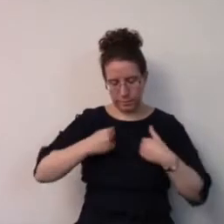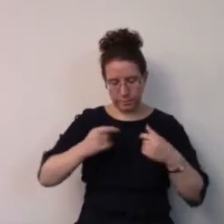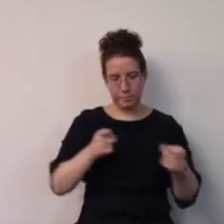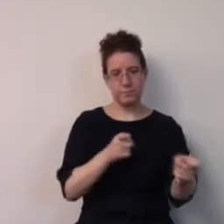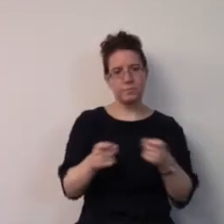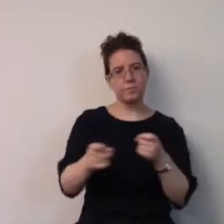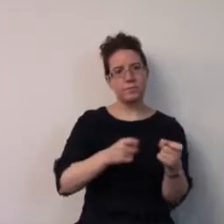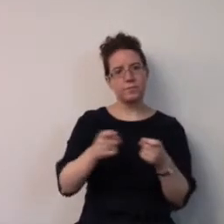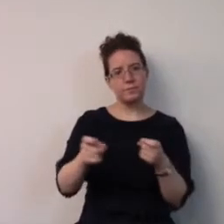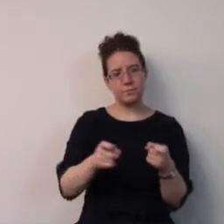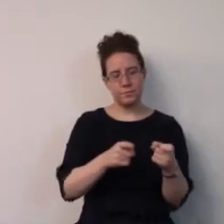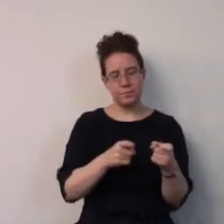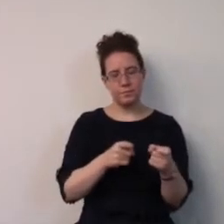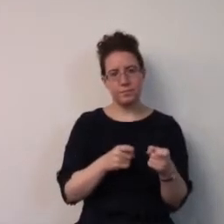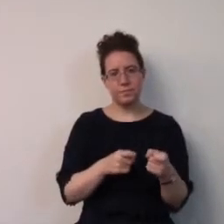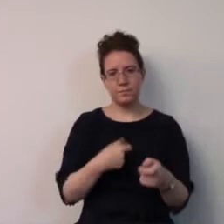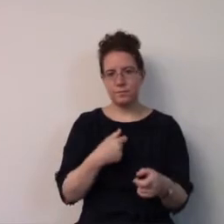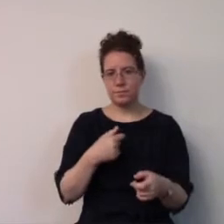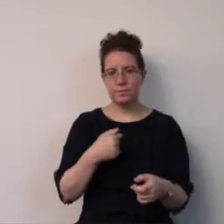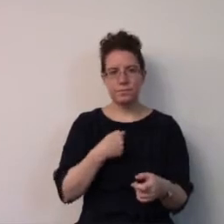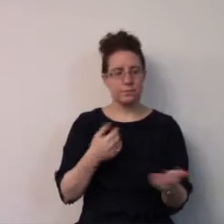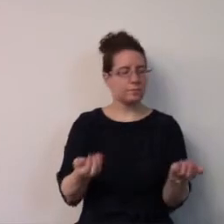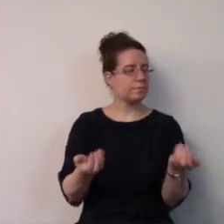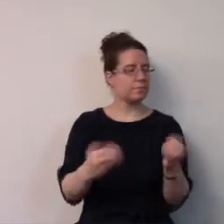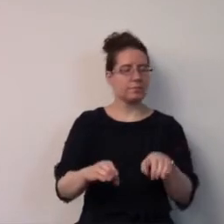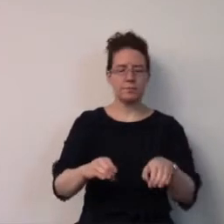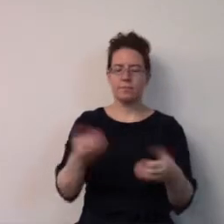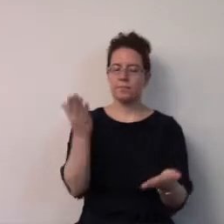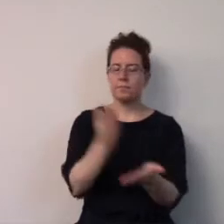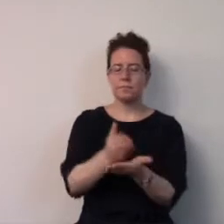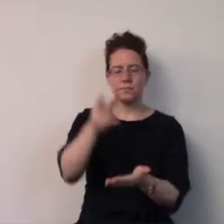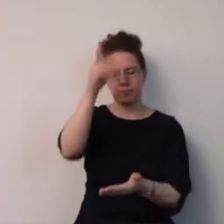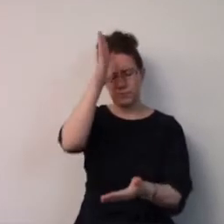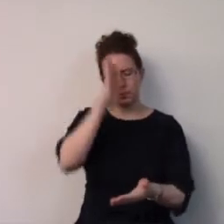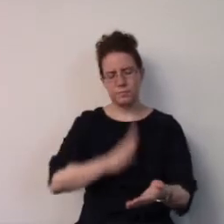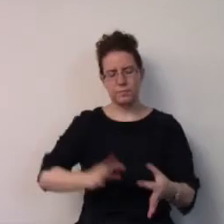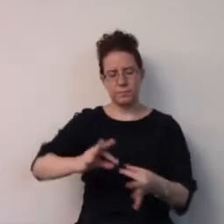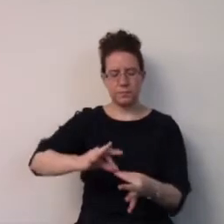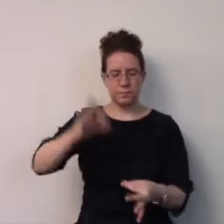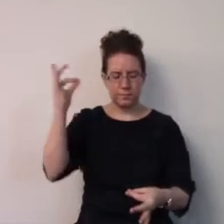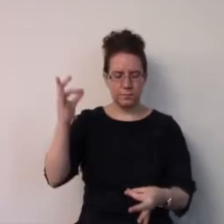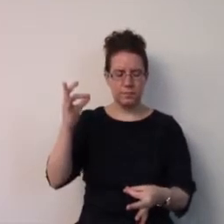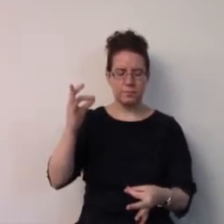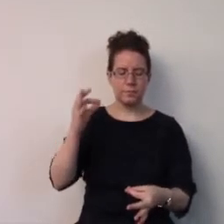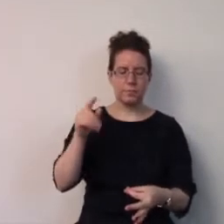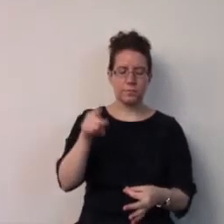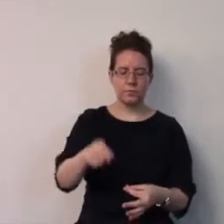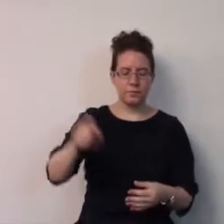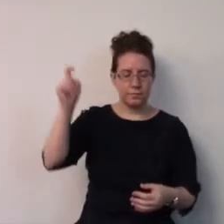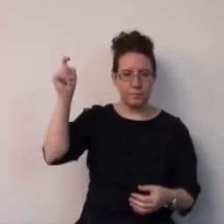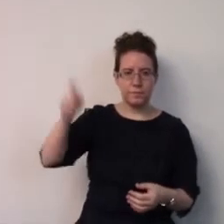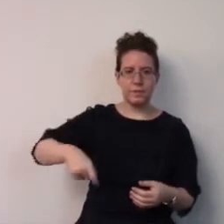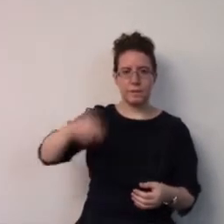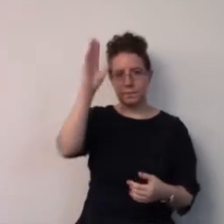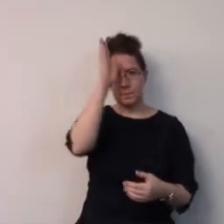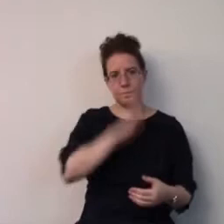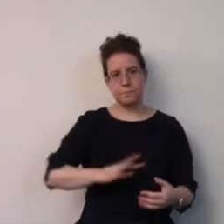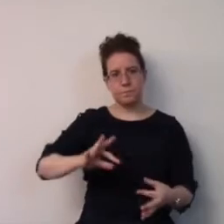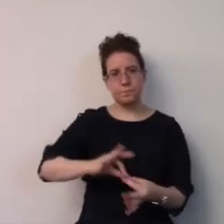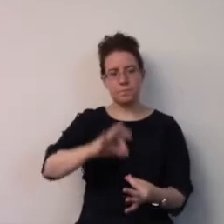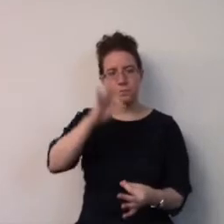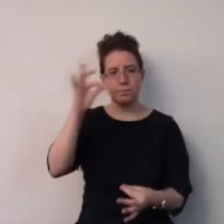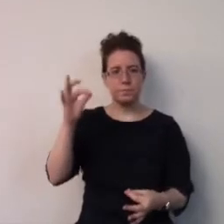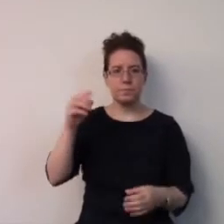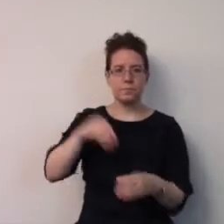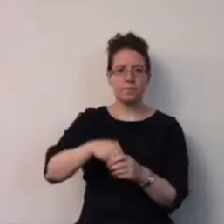you need His Spirit in your life. Amen. More than you need anything. Yes, sir. More than anything, the most essential